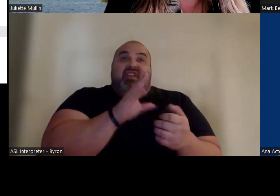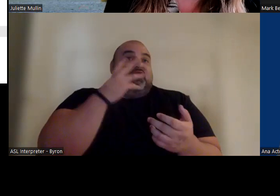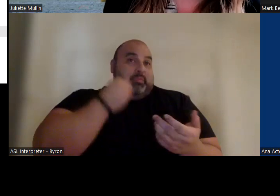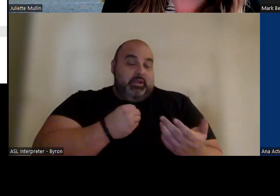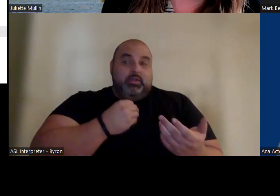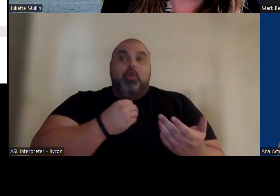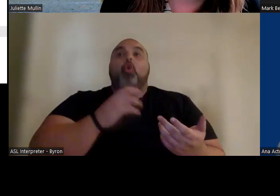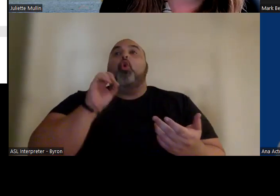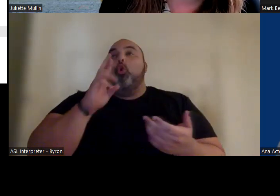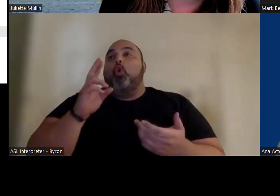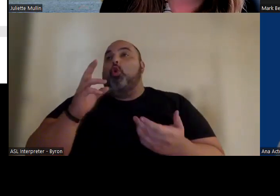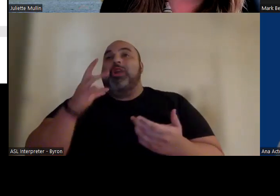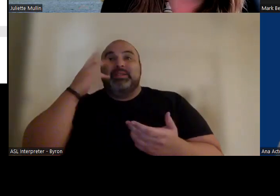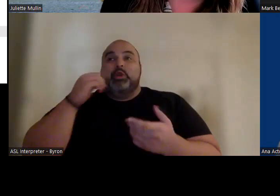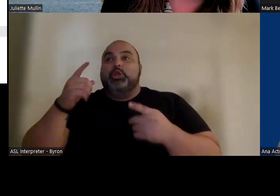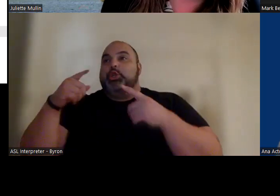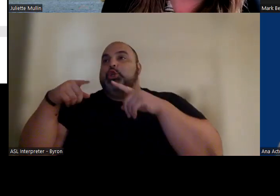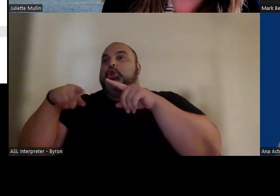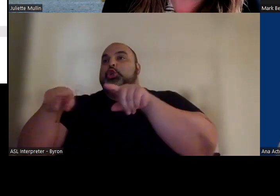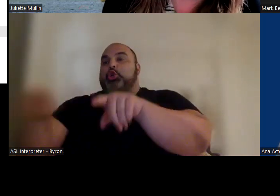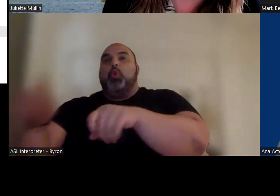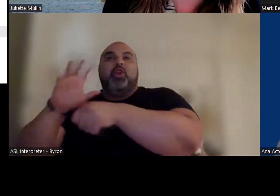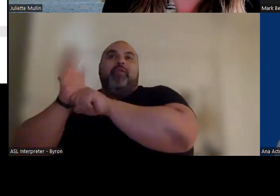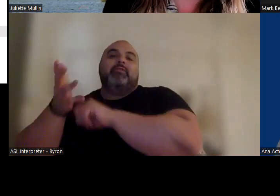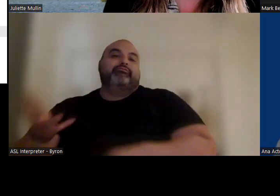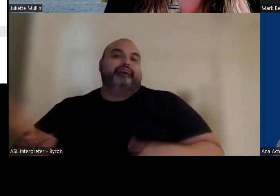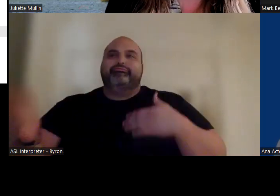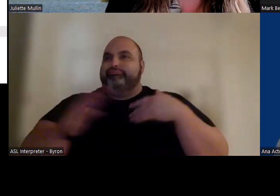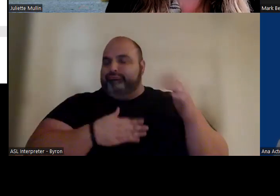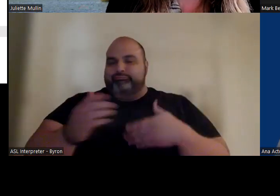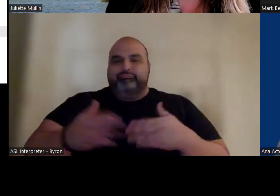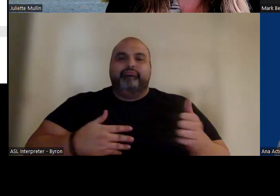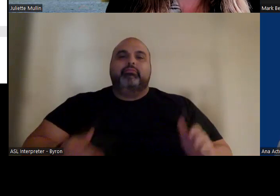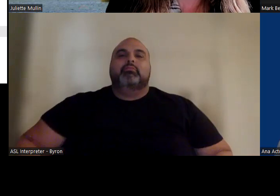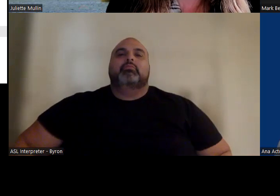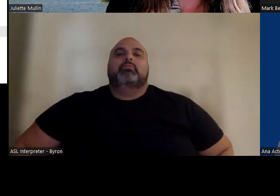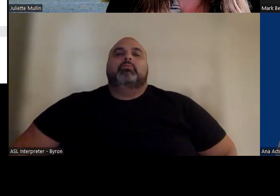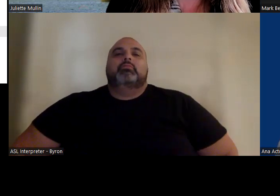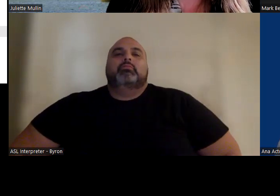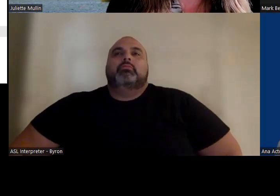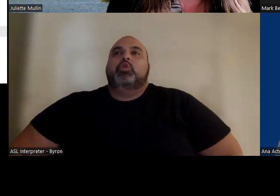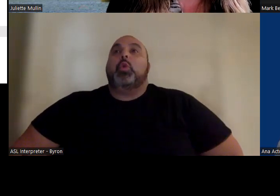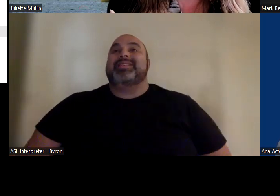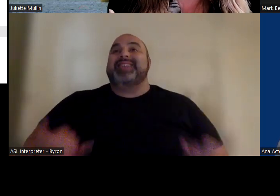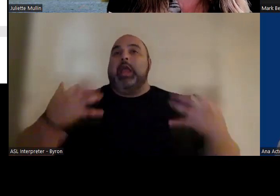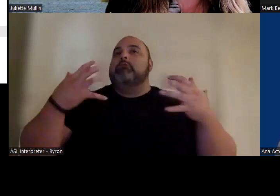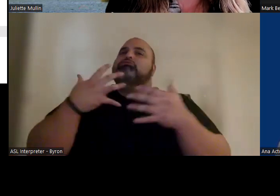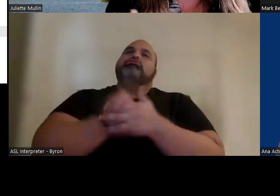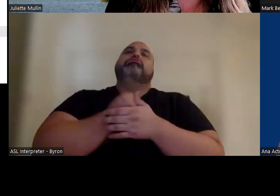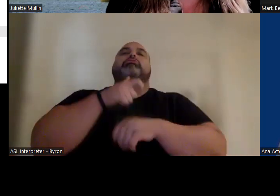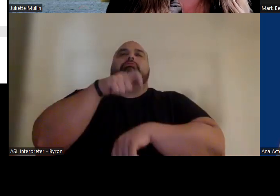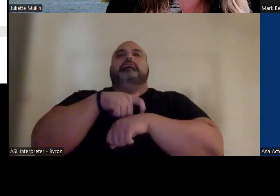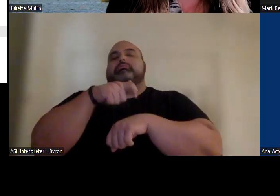or it could be an experience of what it was like for them during COVID. And so we'll take the time now to